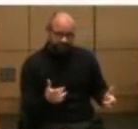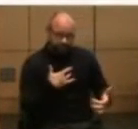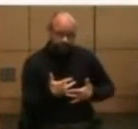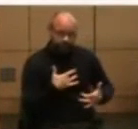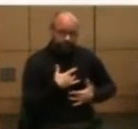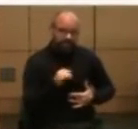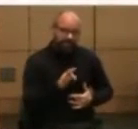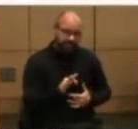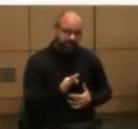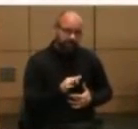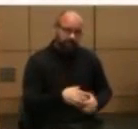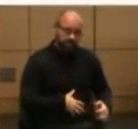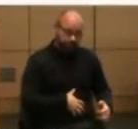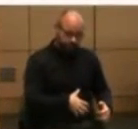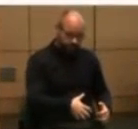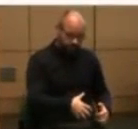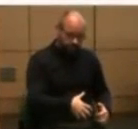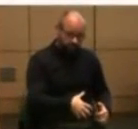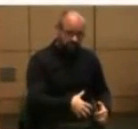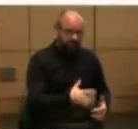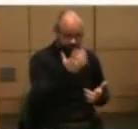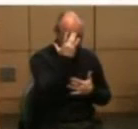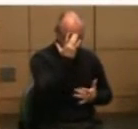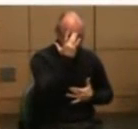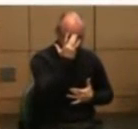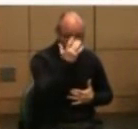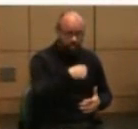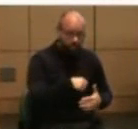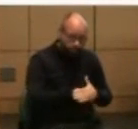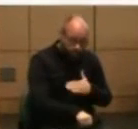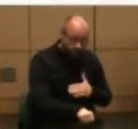congenital infection, that is, they were born with the CMV infection.